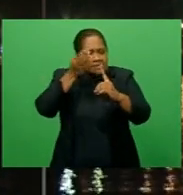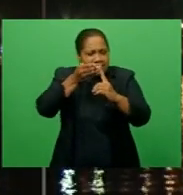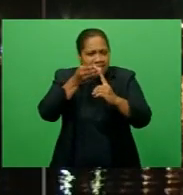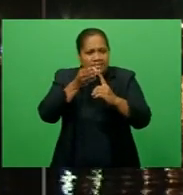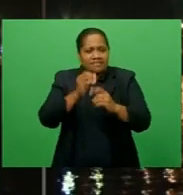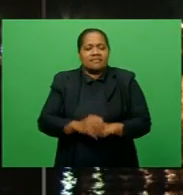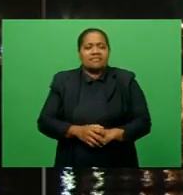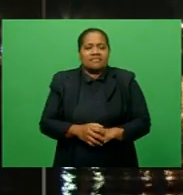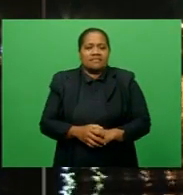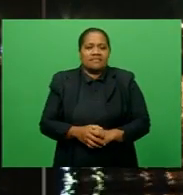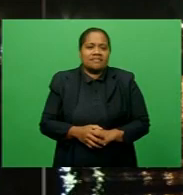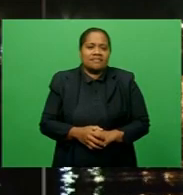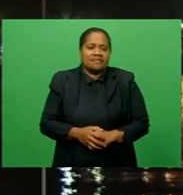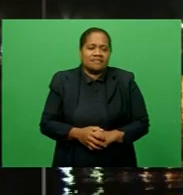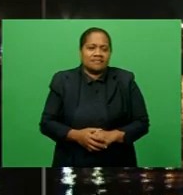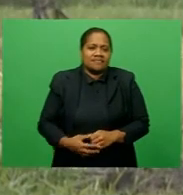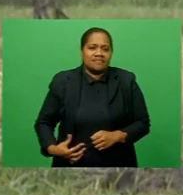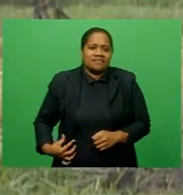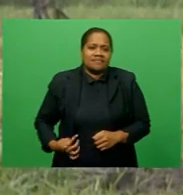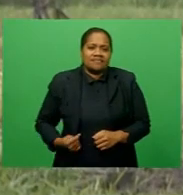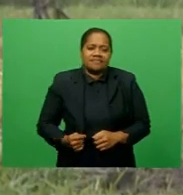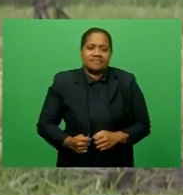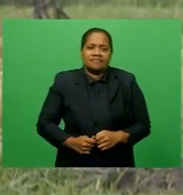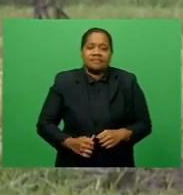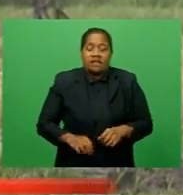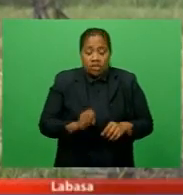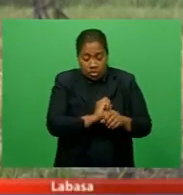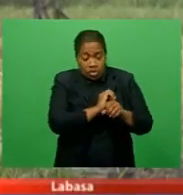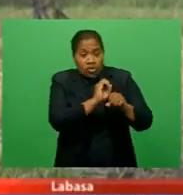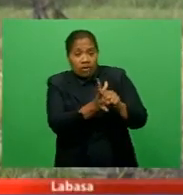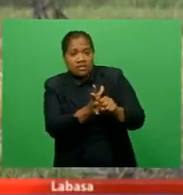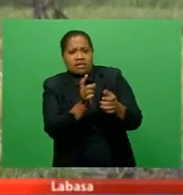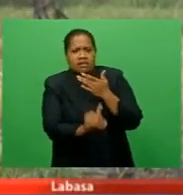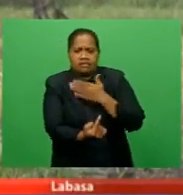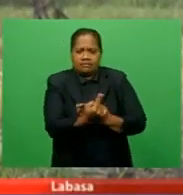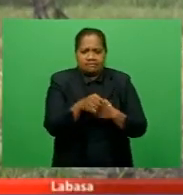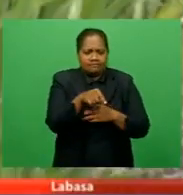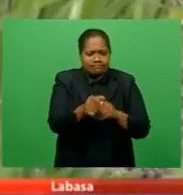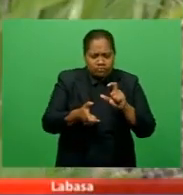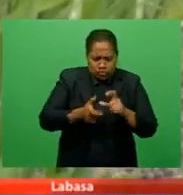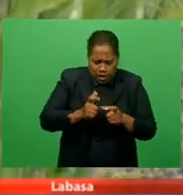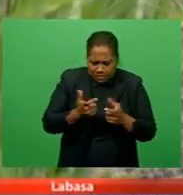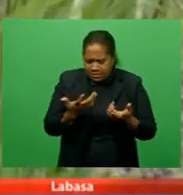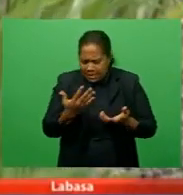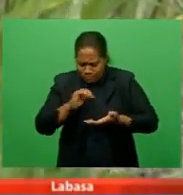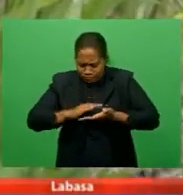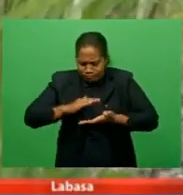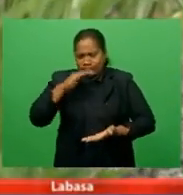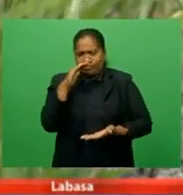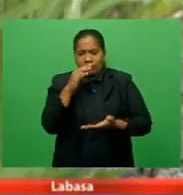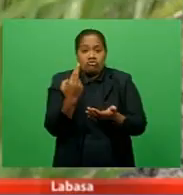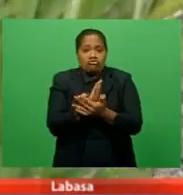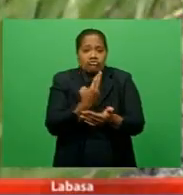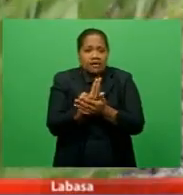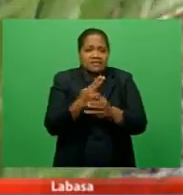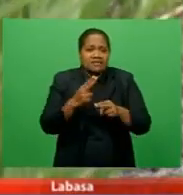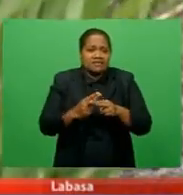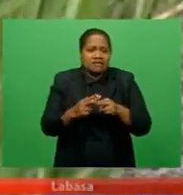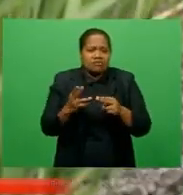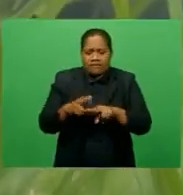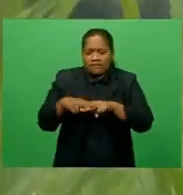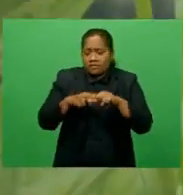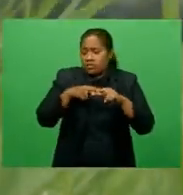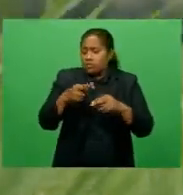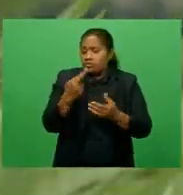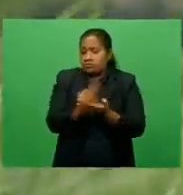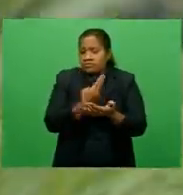Eleanor Turangeviu has more. The COVID-19 crisis has seen an increase in rice farming, with Fiji Rice